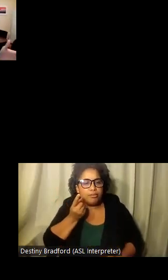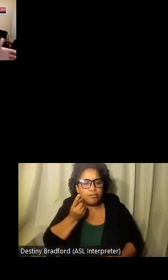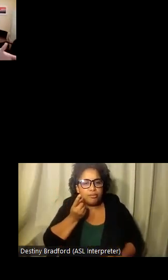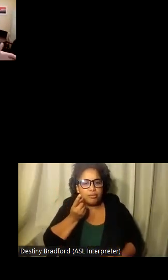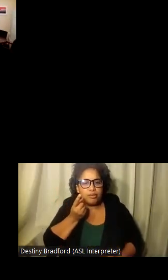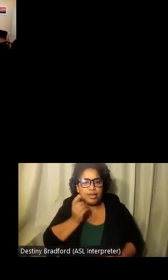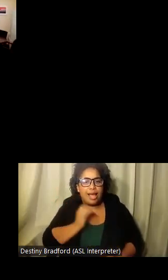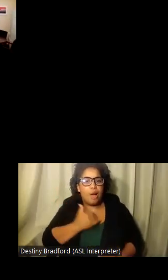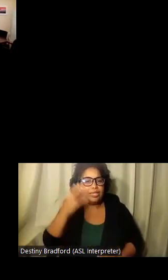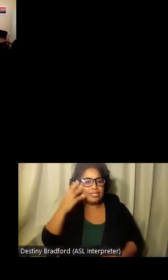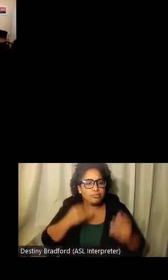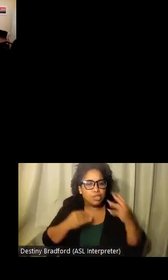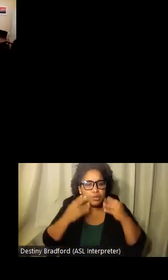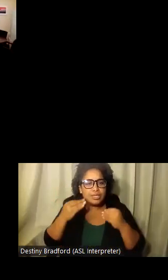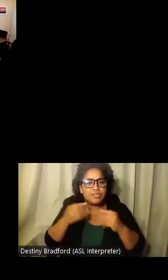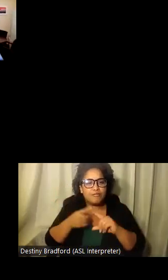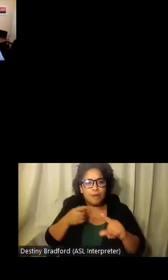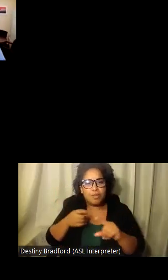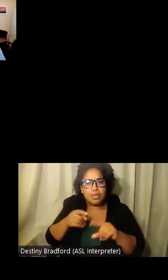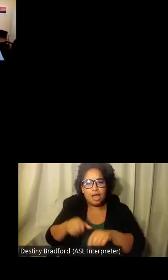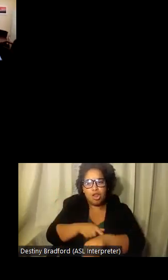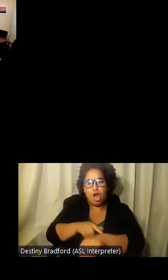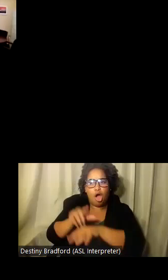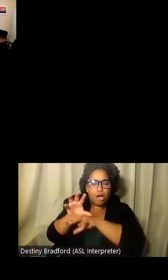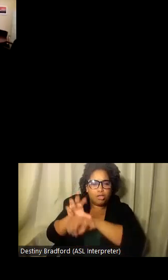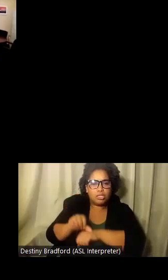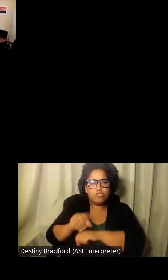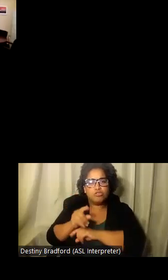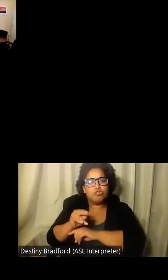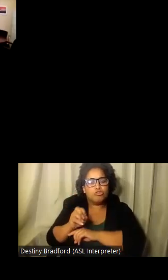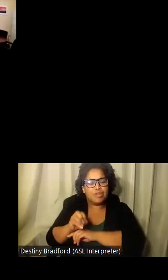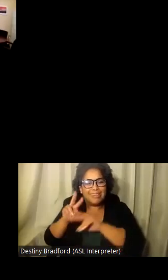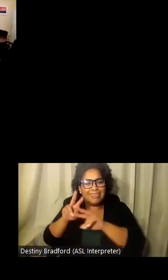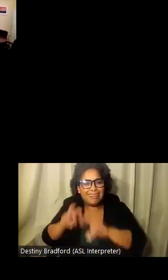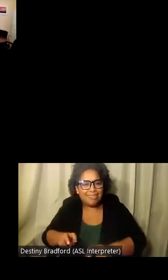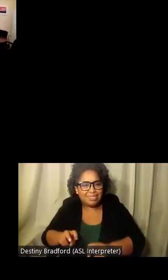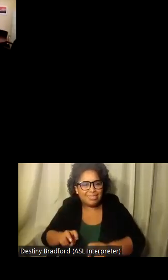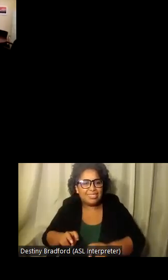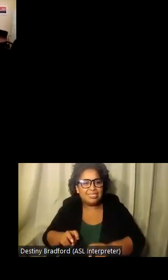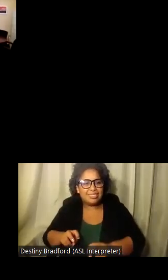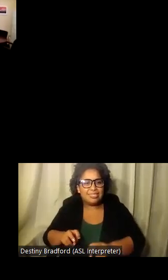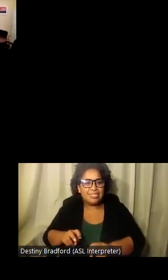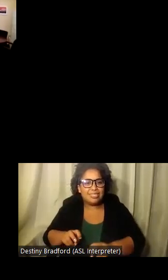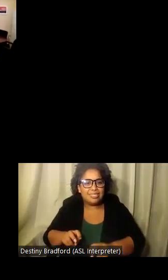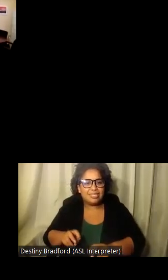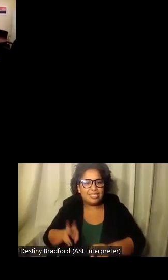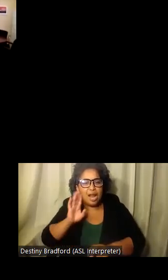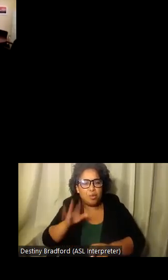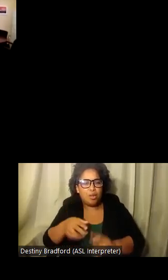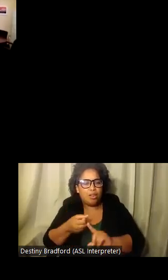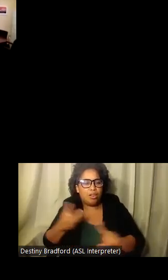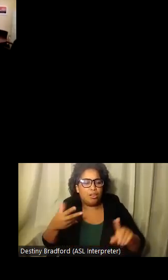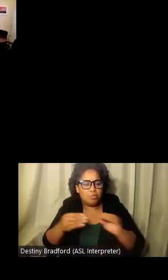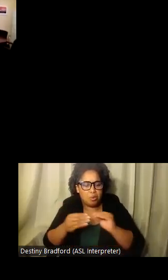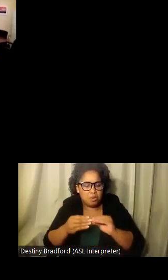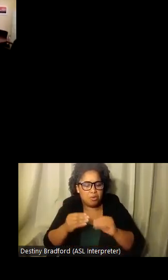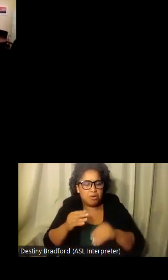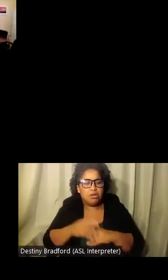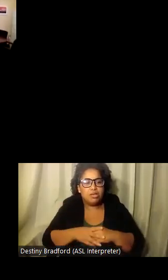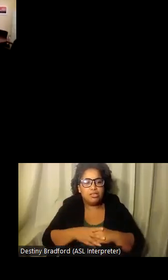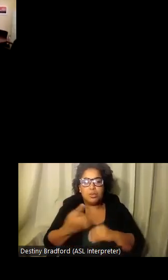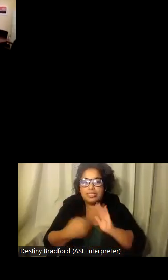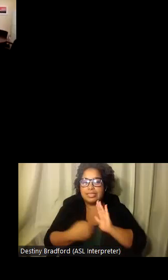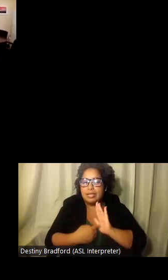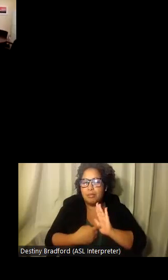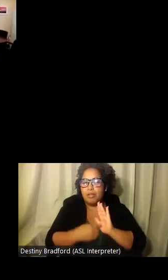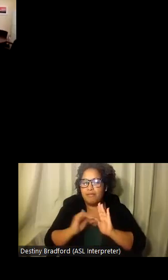our experience has been from that long-term trend analysis perspective, which I think I want to talk about a little bit further here. And as an example of